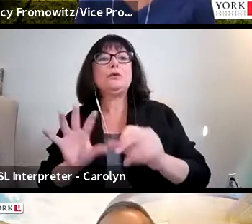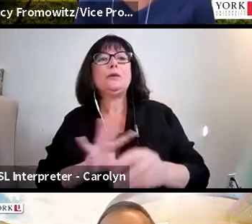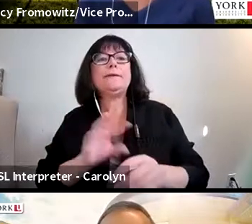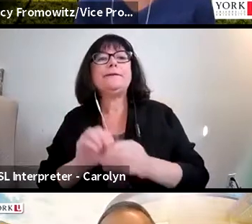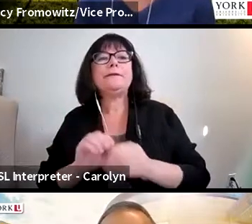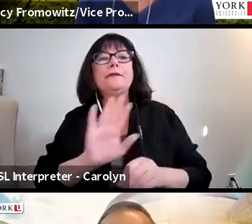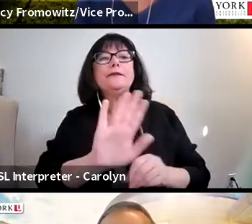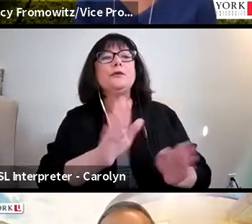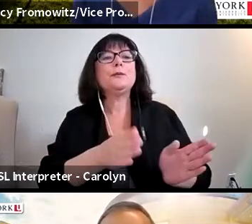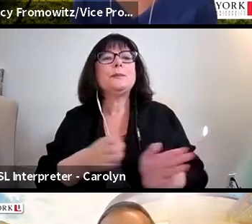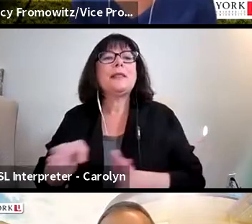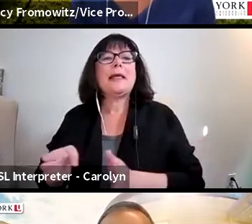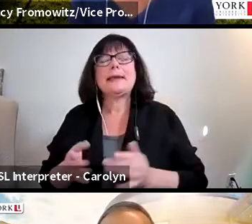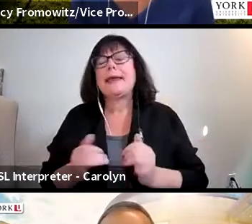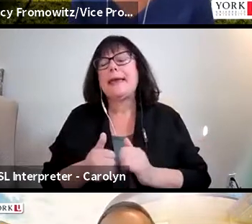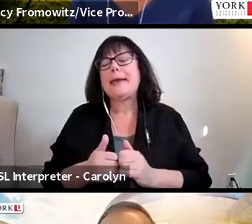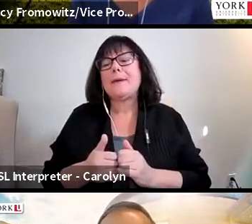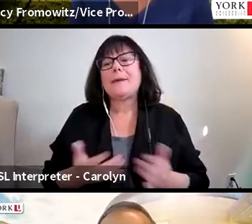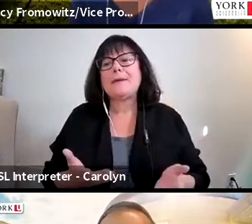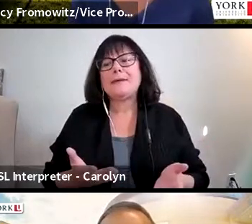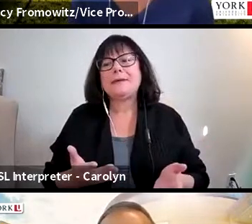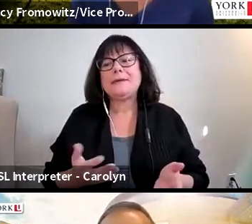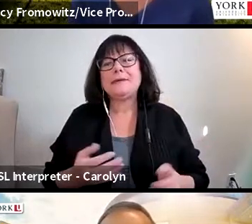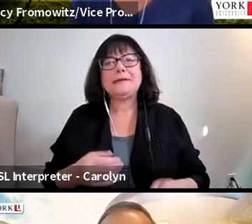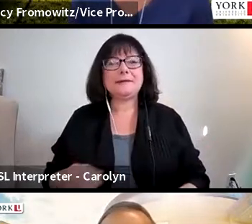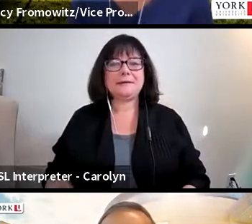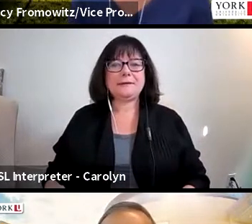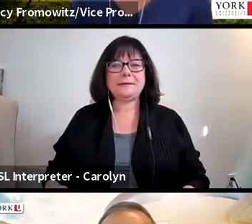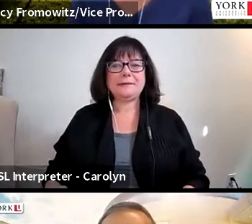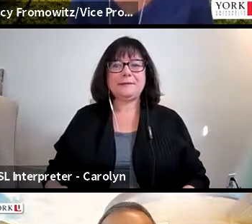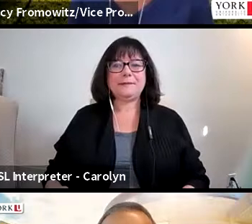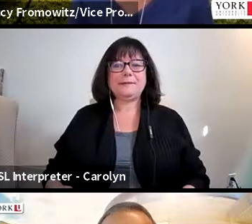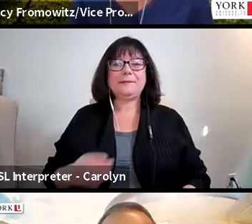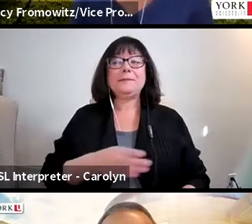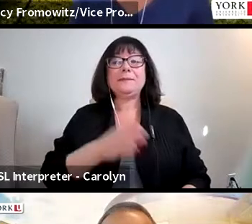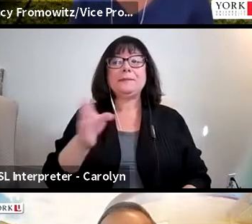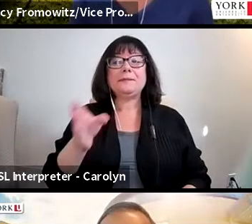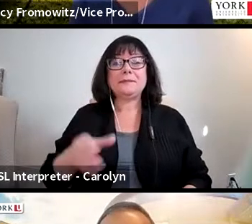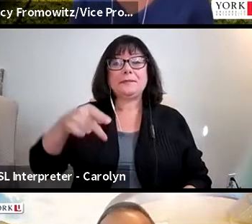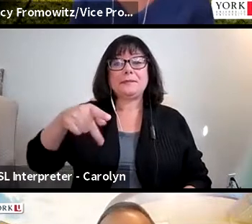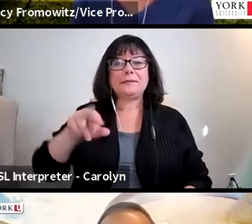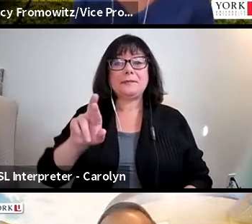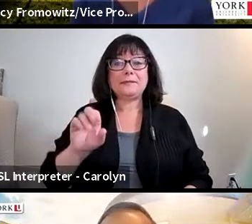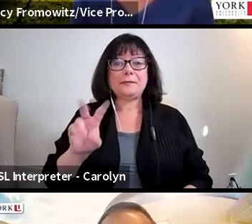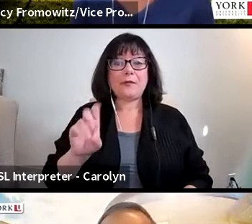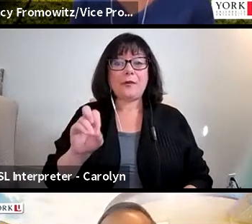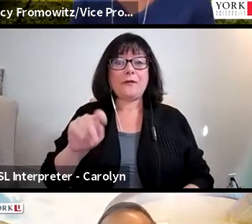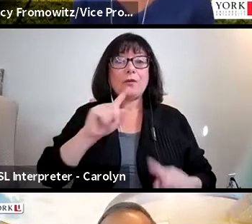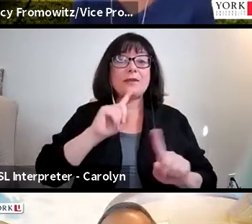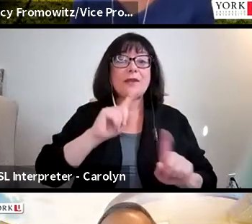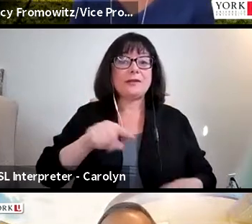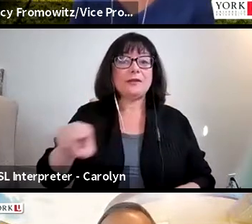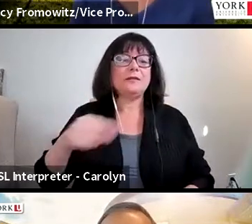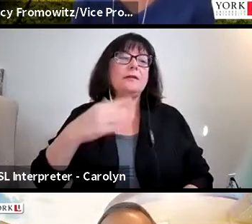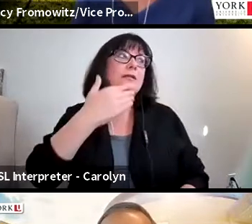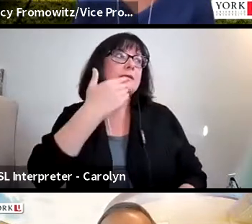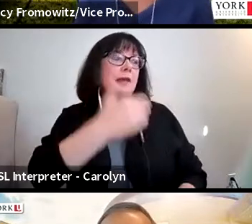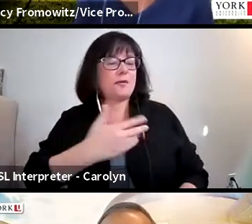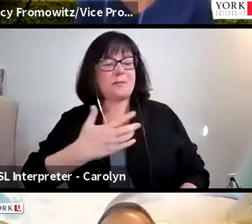Thank you very much for the question. I'm so thrilled that people want to remain involved because we had really great engagement last year, and it was a